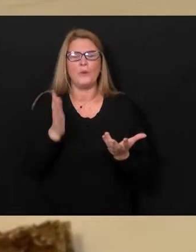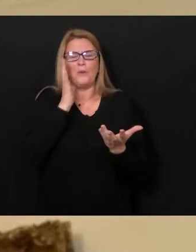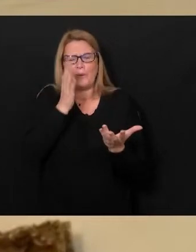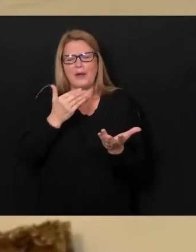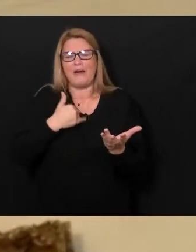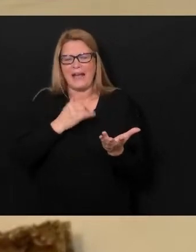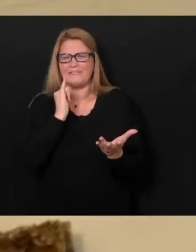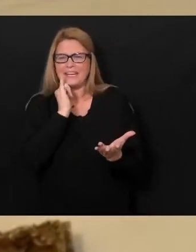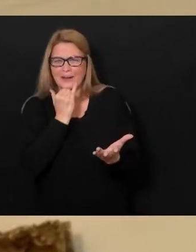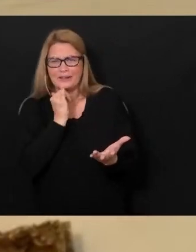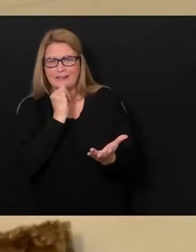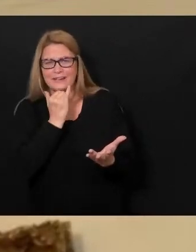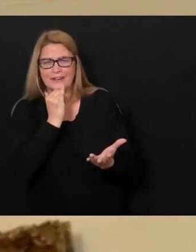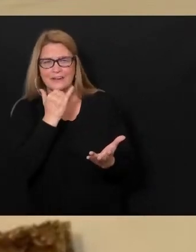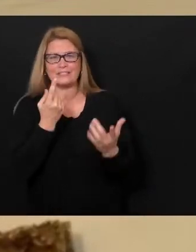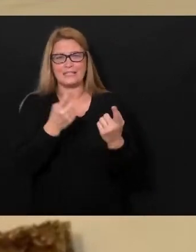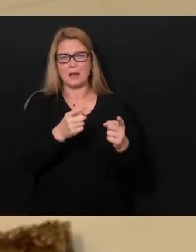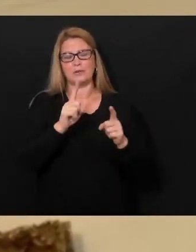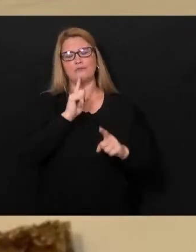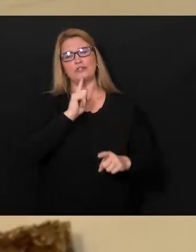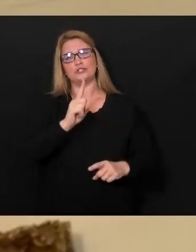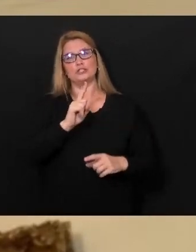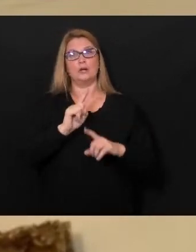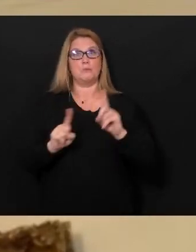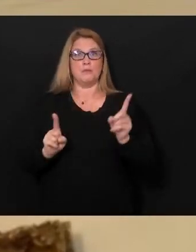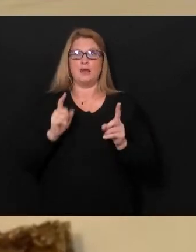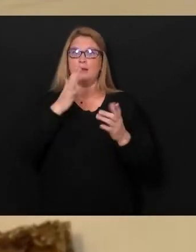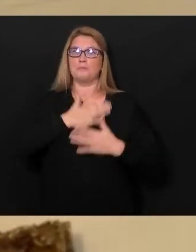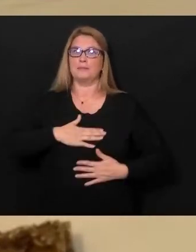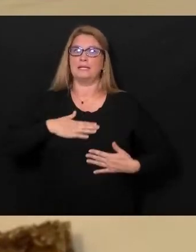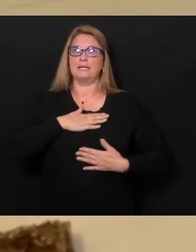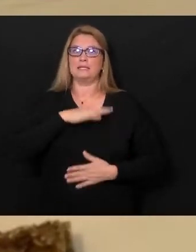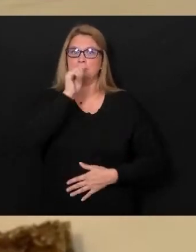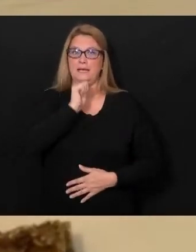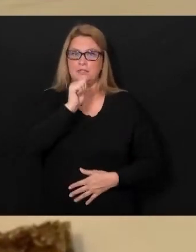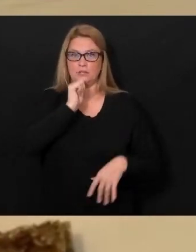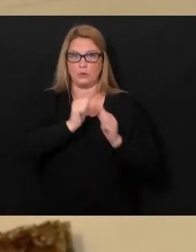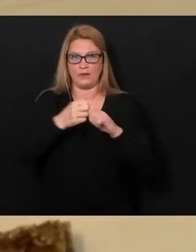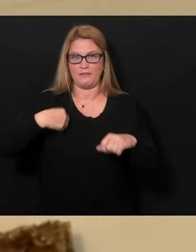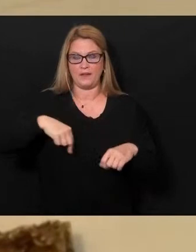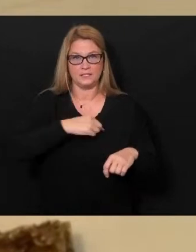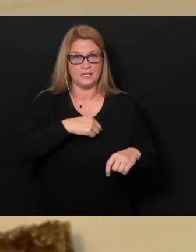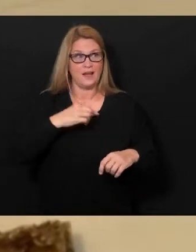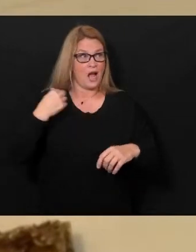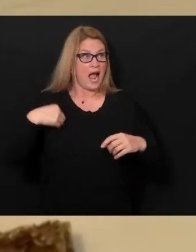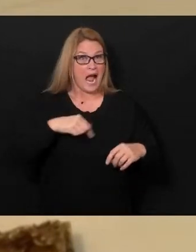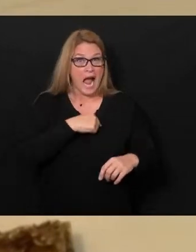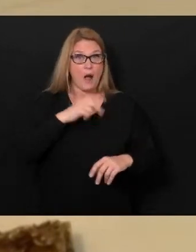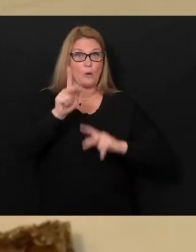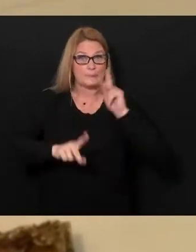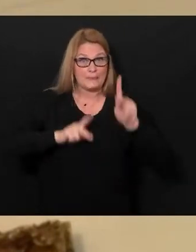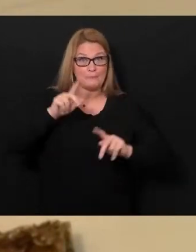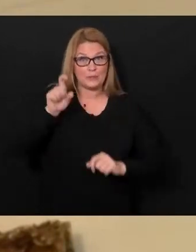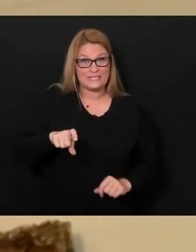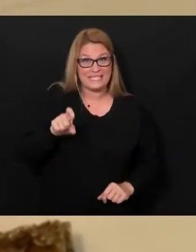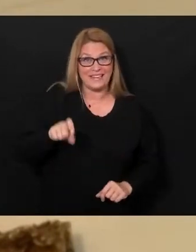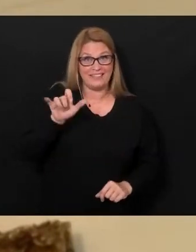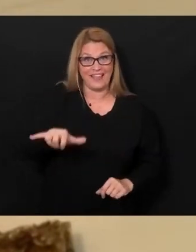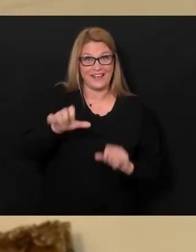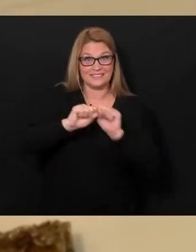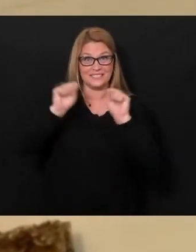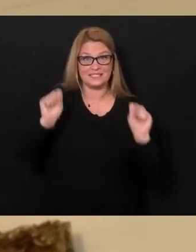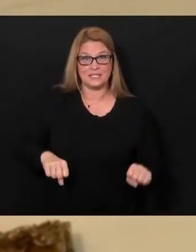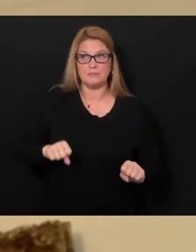We ask everyone to please be patient, but we need this for our citizens so that they don't have to continuously